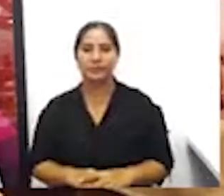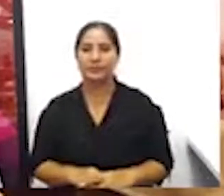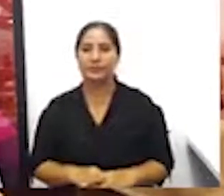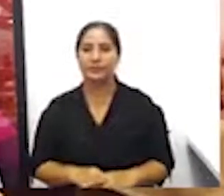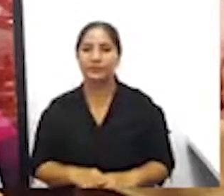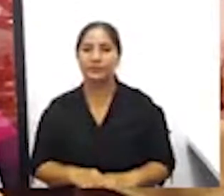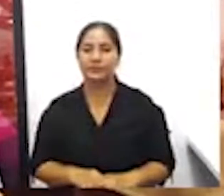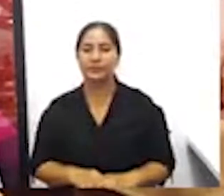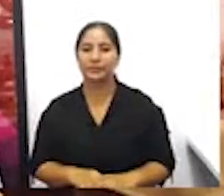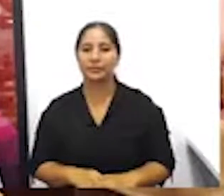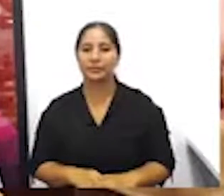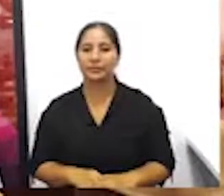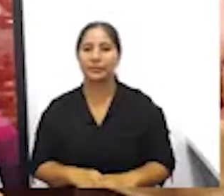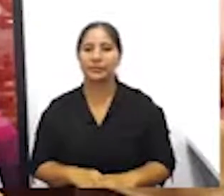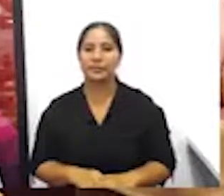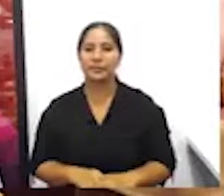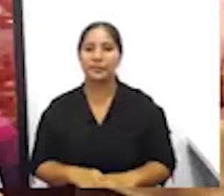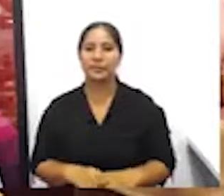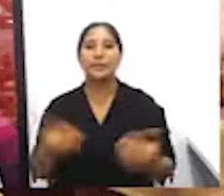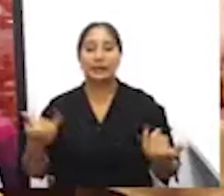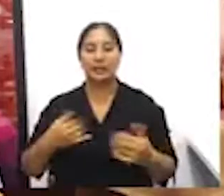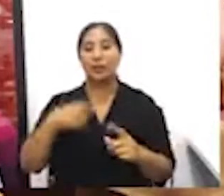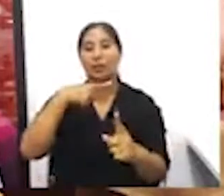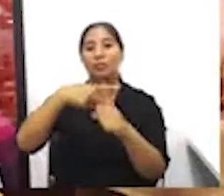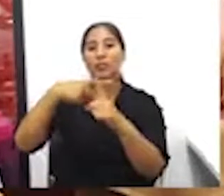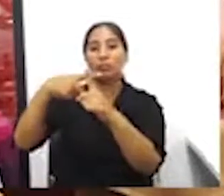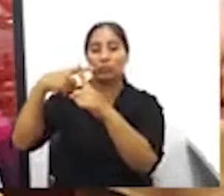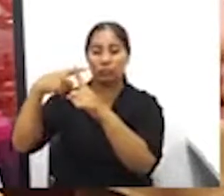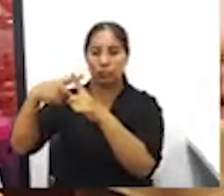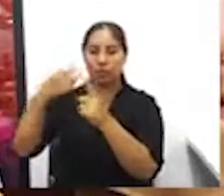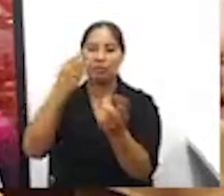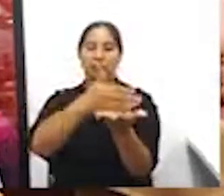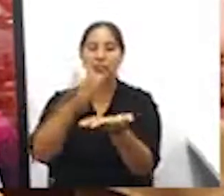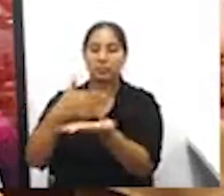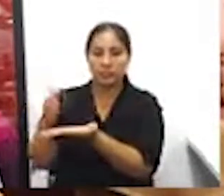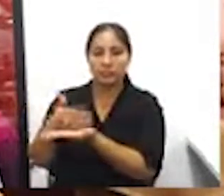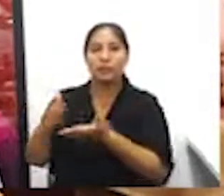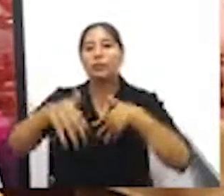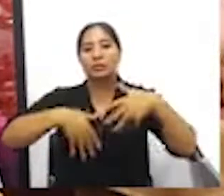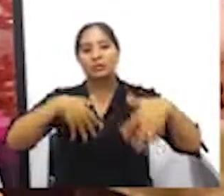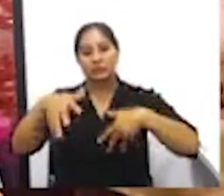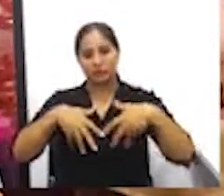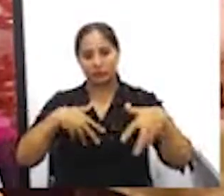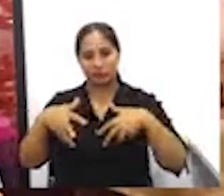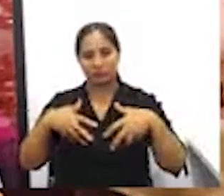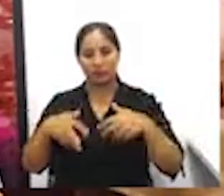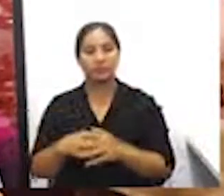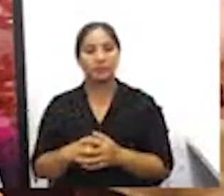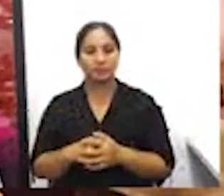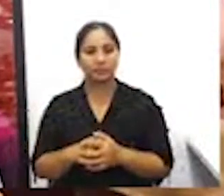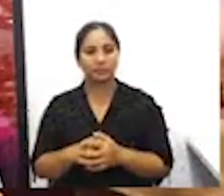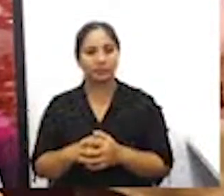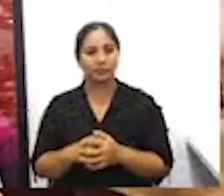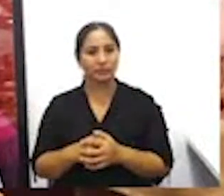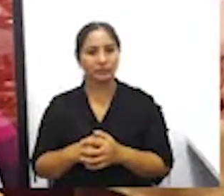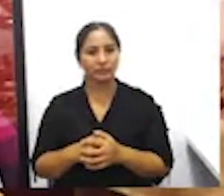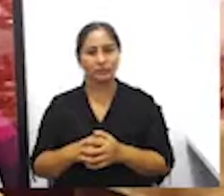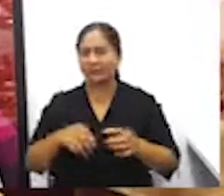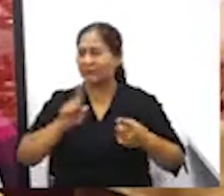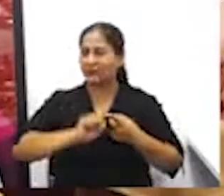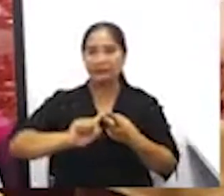of the youth are unemployed in Laos, which is the highest rate on youth unemployment in